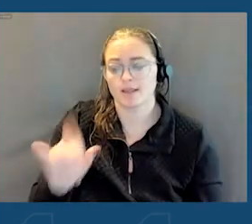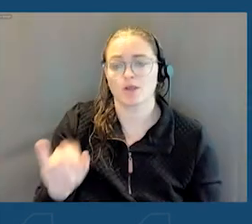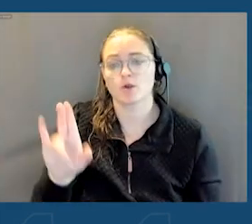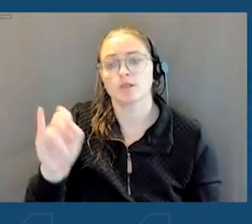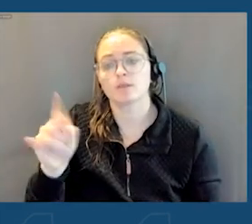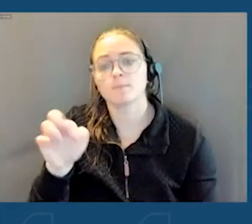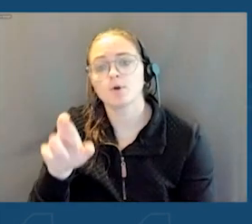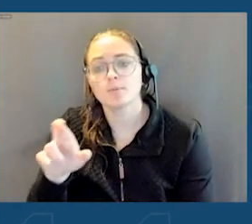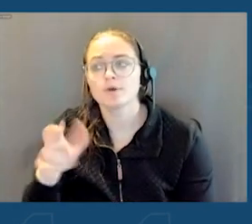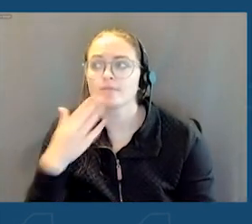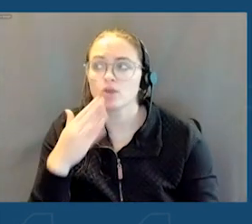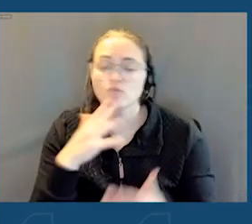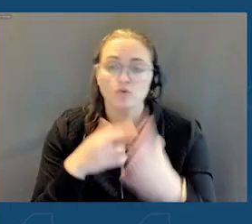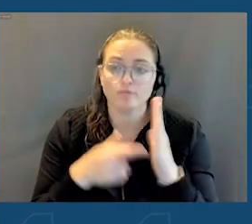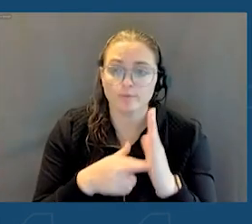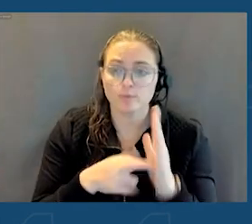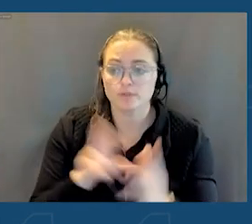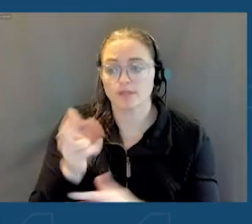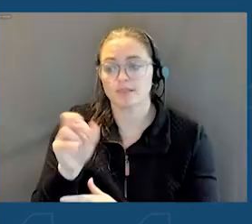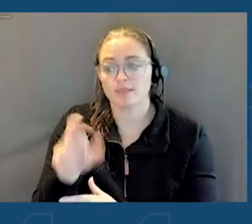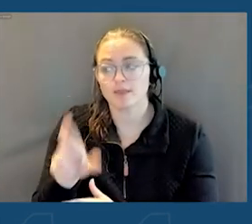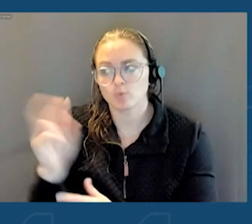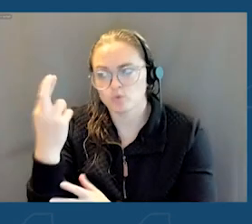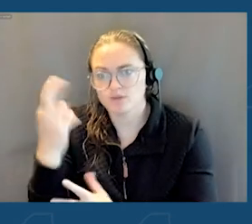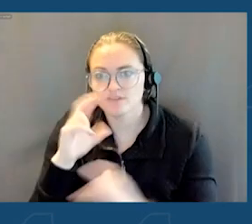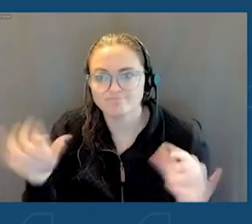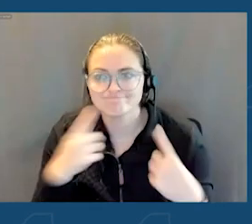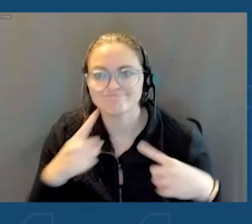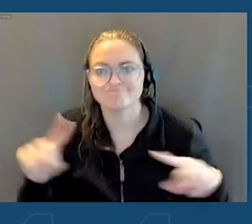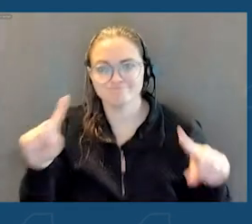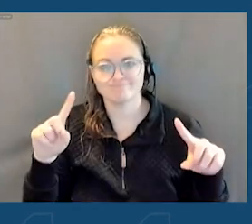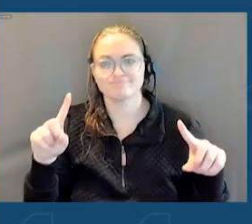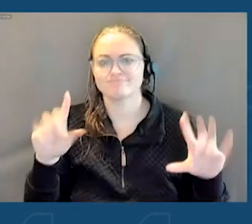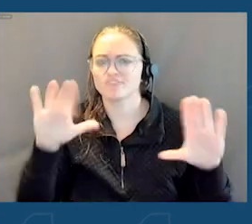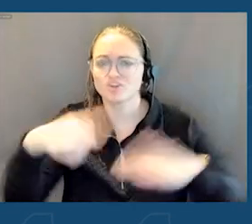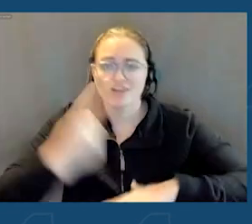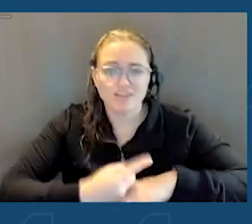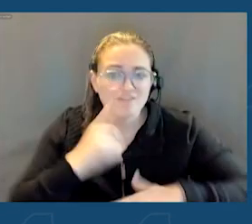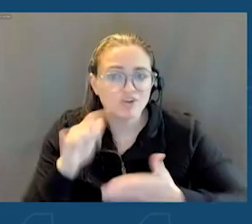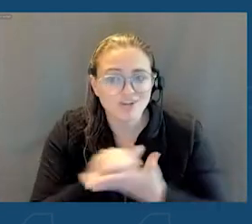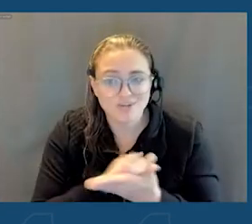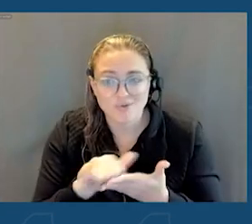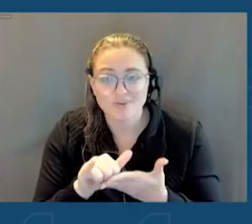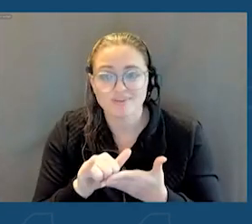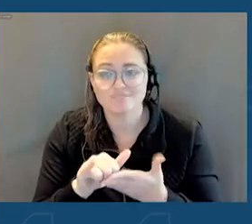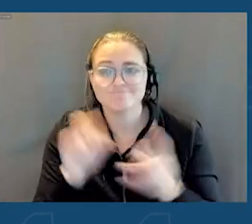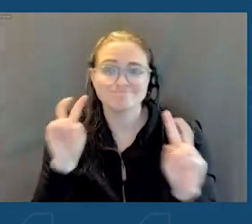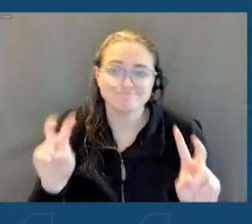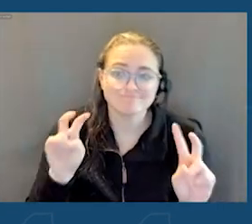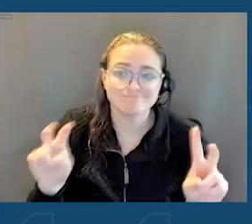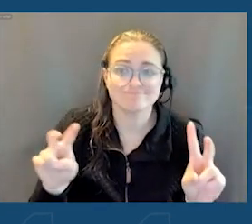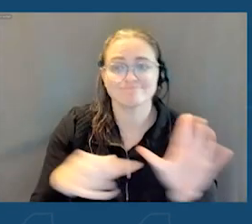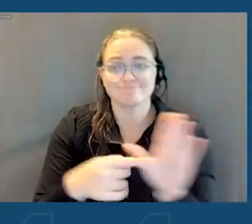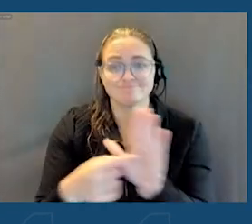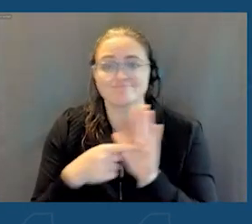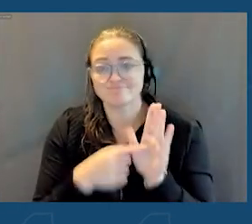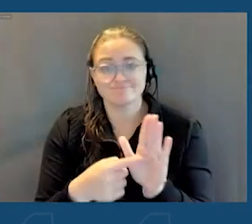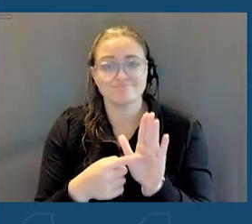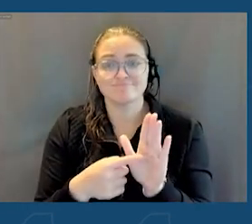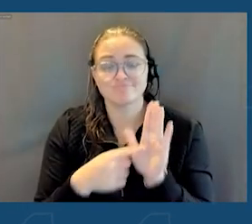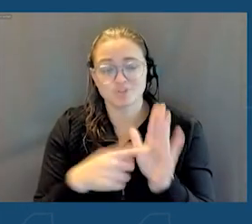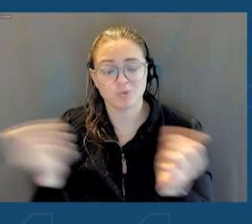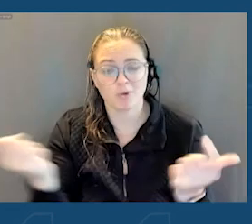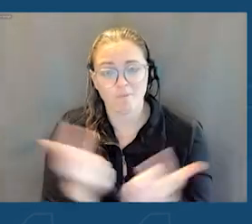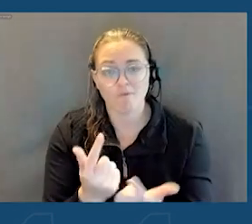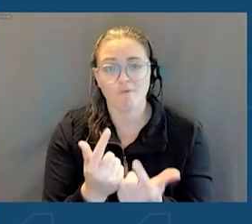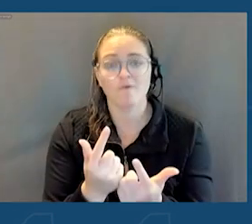representing labor, because labor gets it done. So this is a great day for New York. Look forward to showcasing and showing everybody the